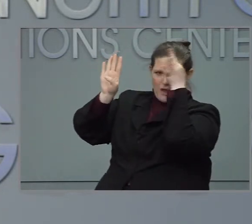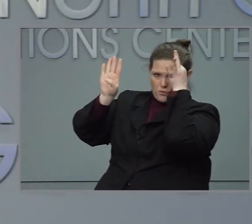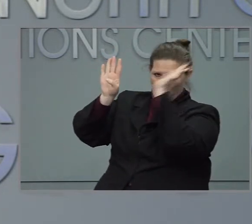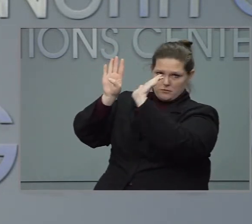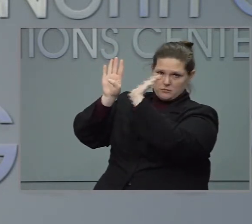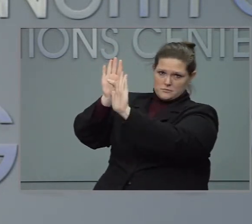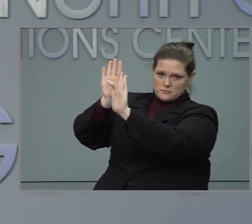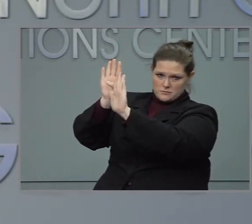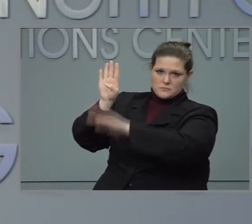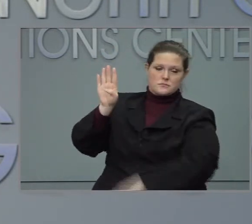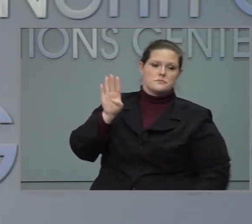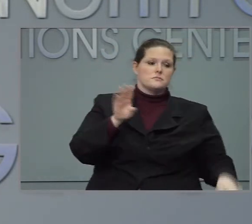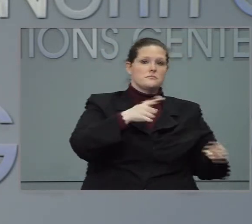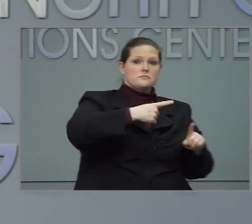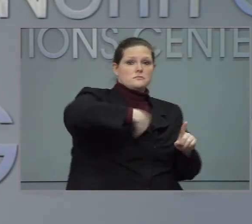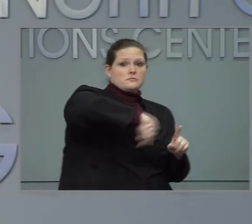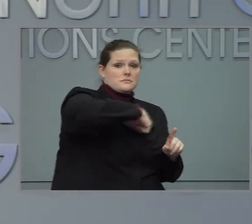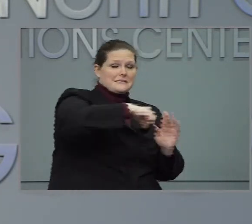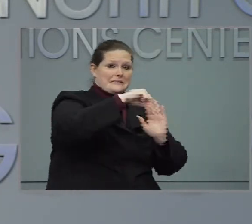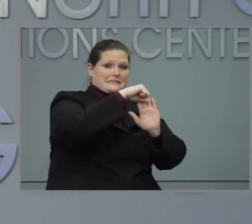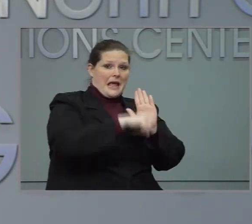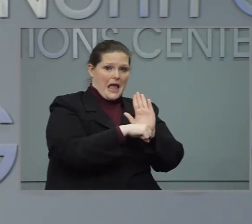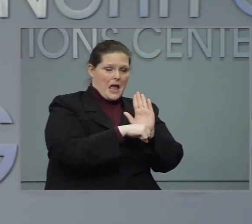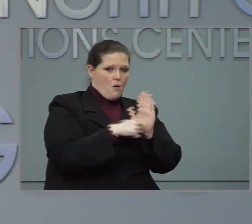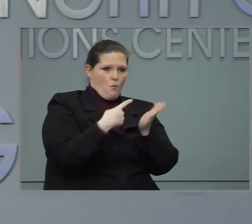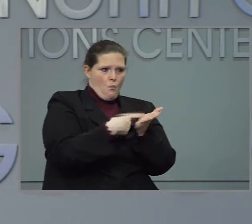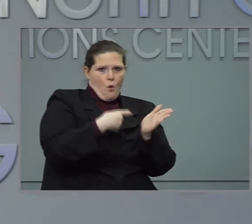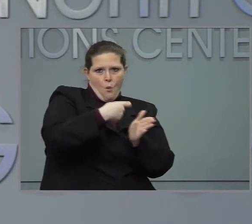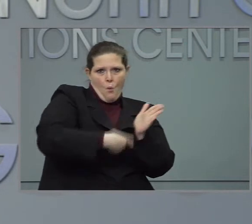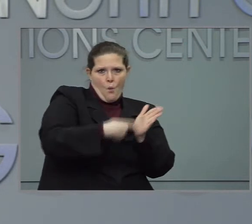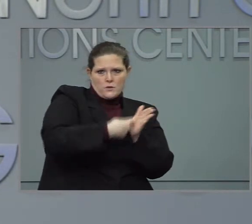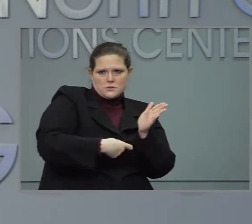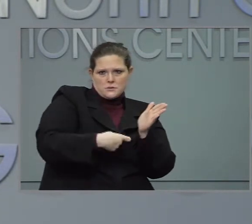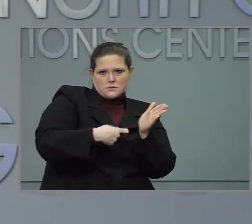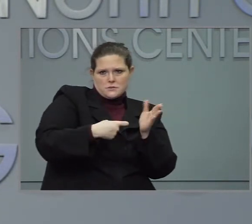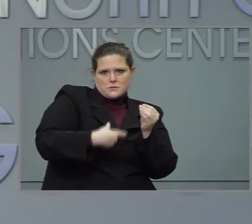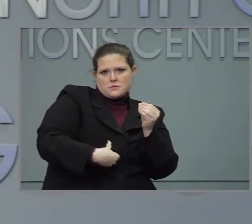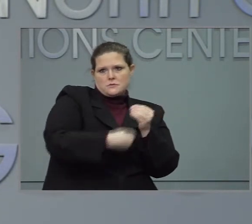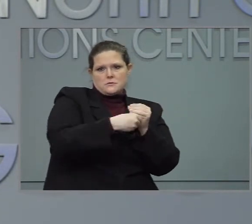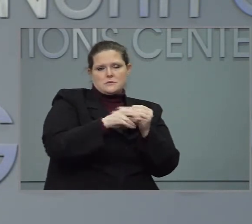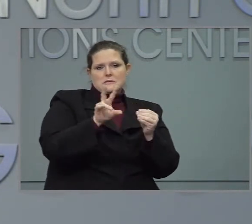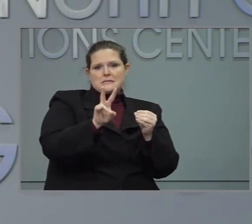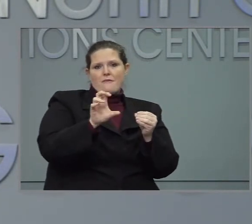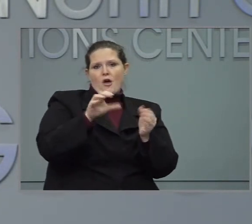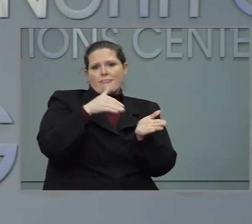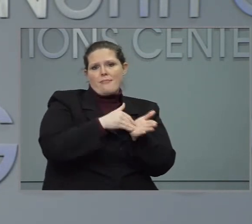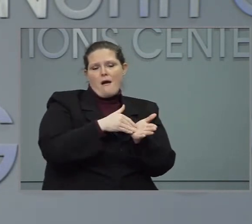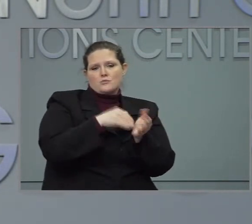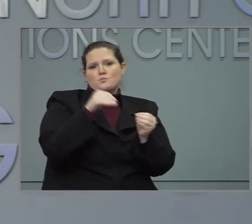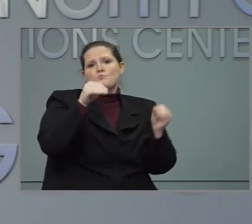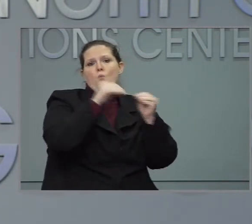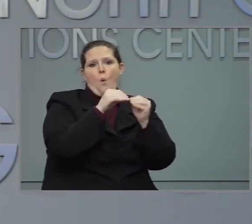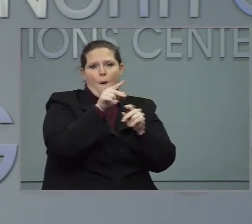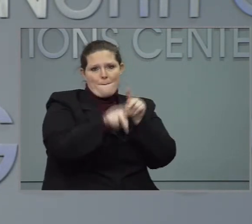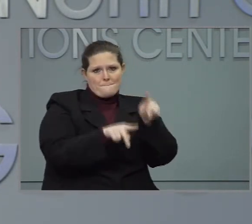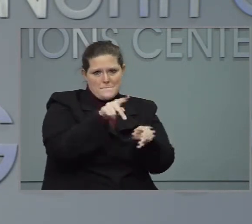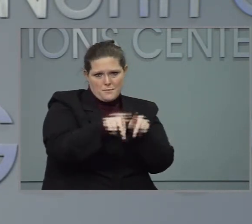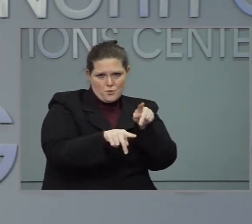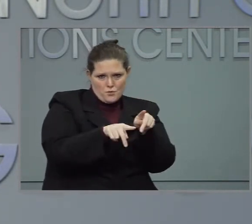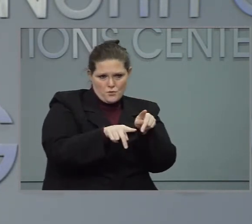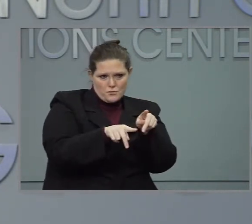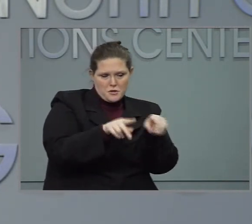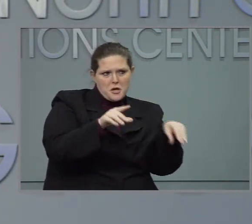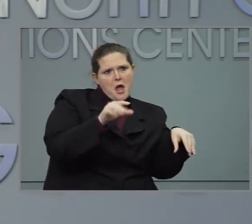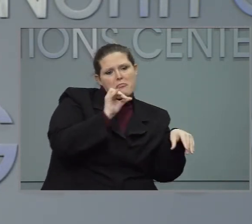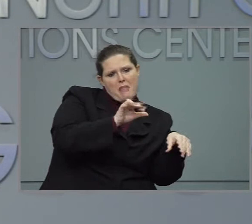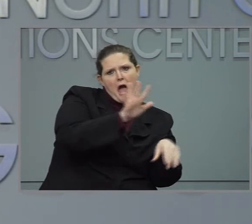to expand Medicaid to cover 600,000 additional North Carolinians to provide them with health care costs about